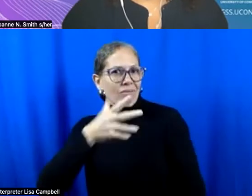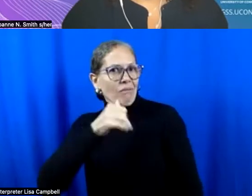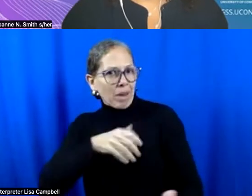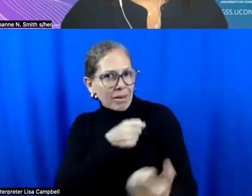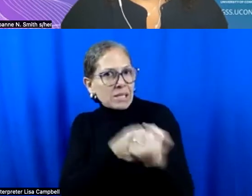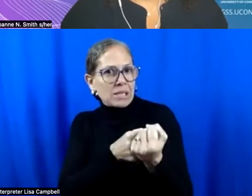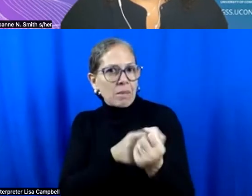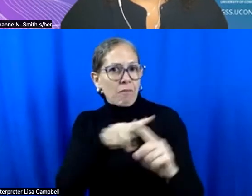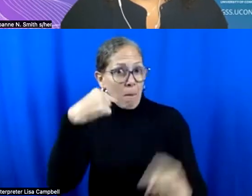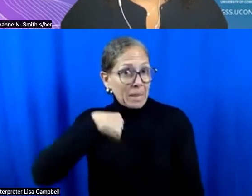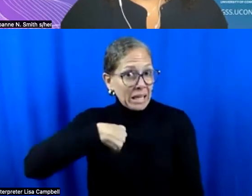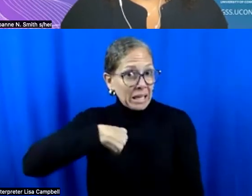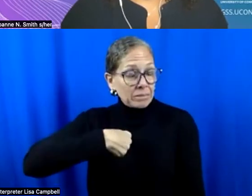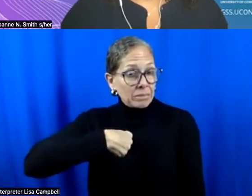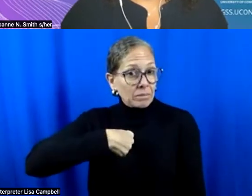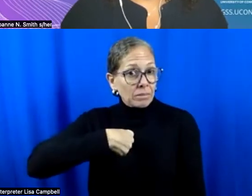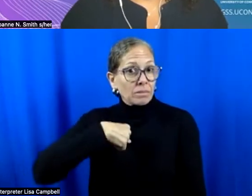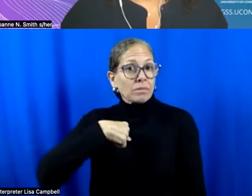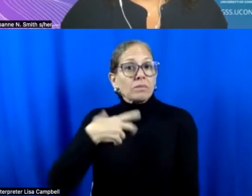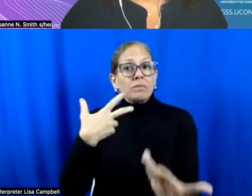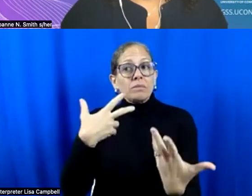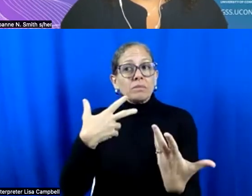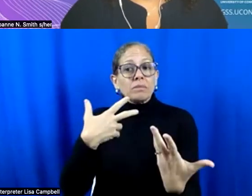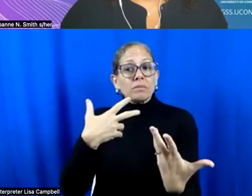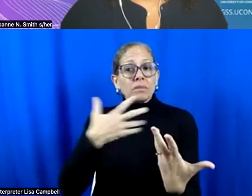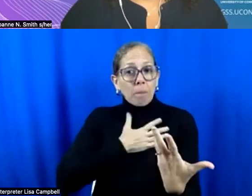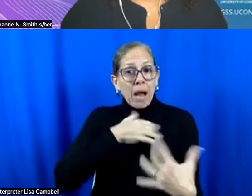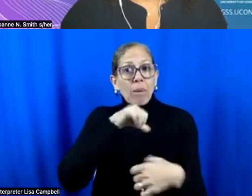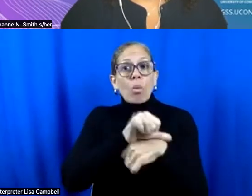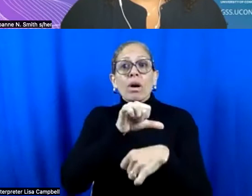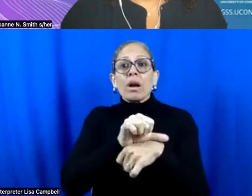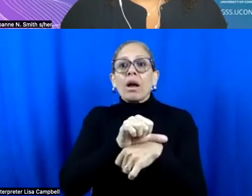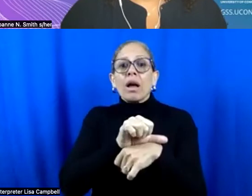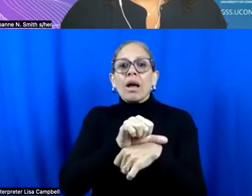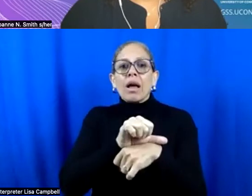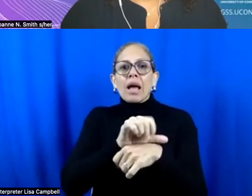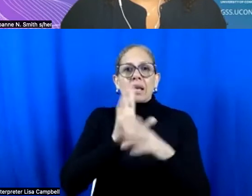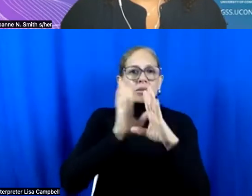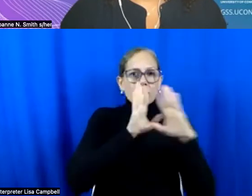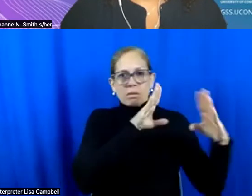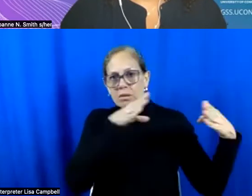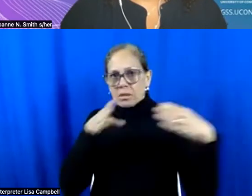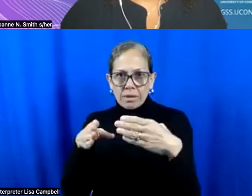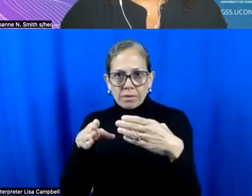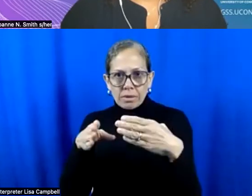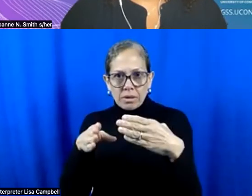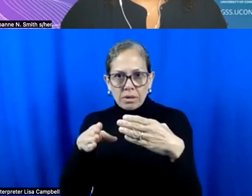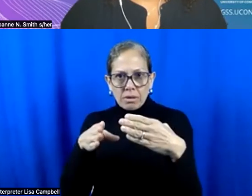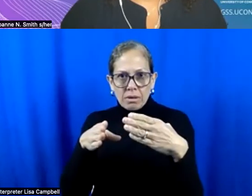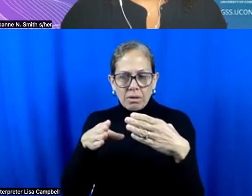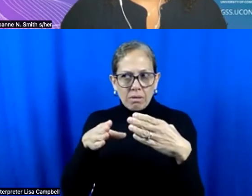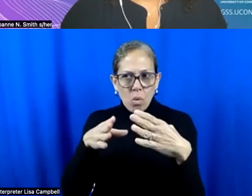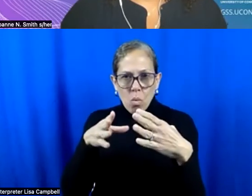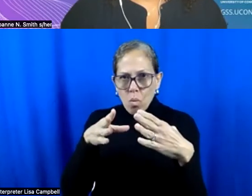me, what the work for me is to center and to change, to shift our landscape about